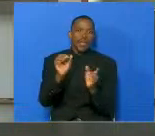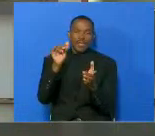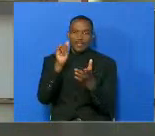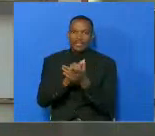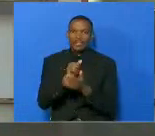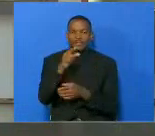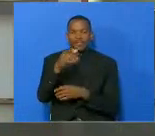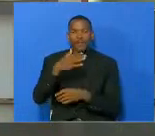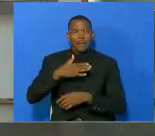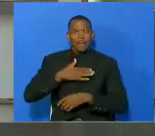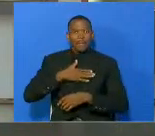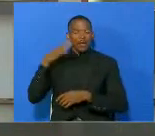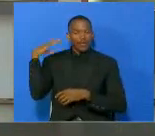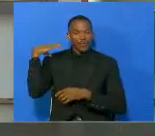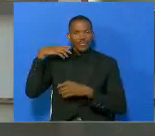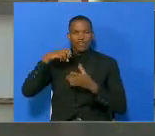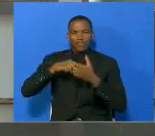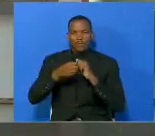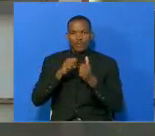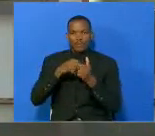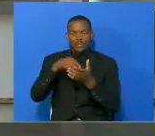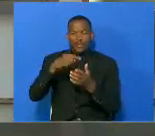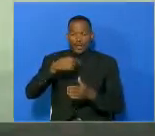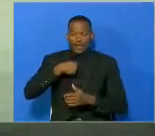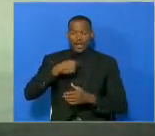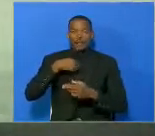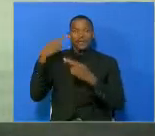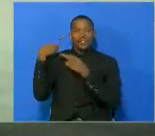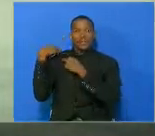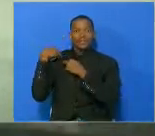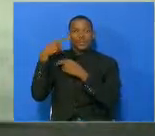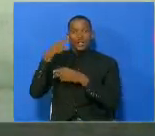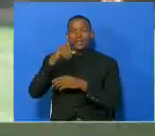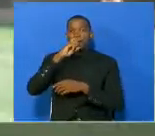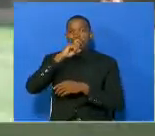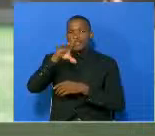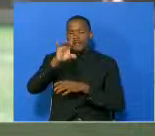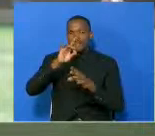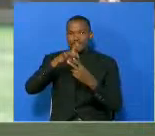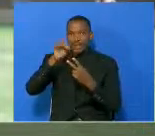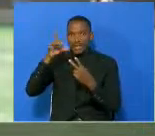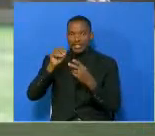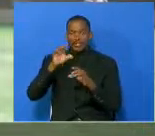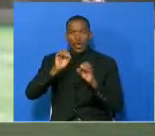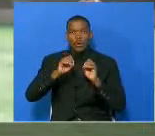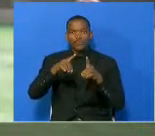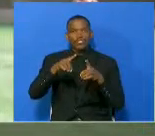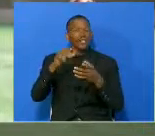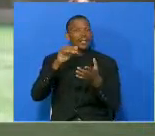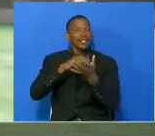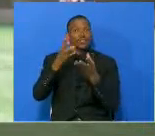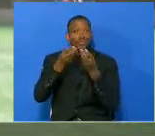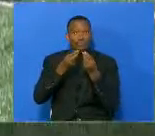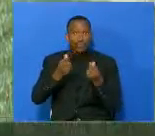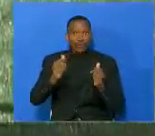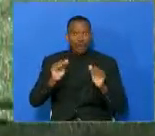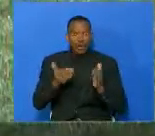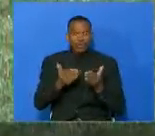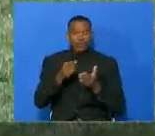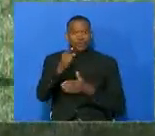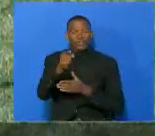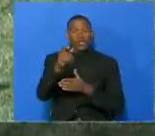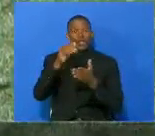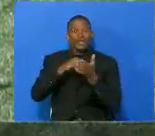my coaching problem. I am the responsible. I need to find option. I need to find solution to be